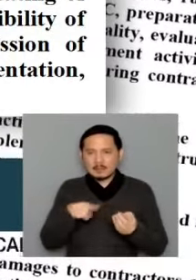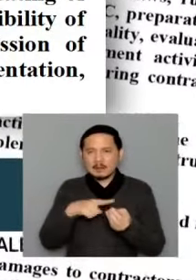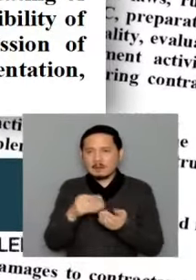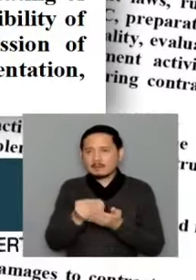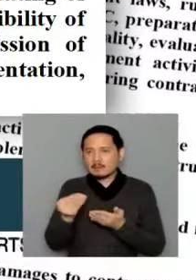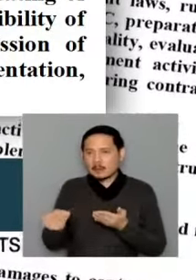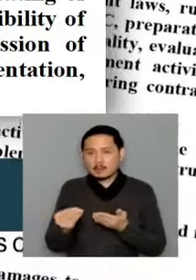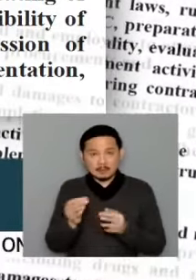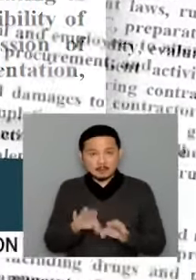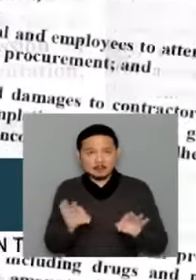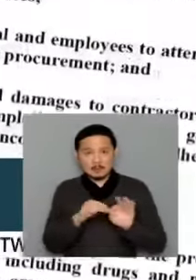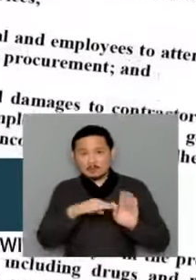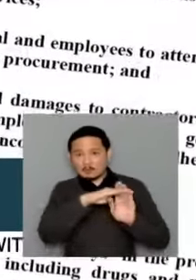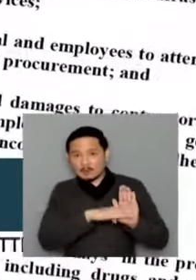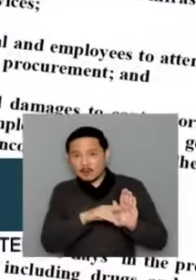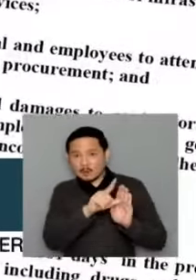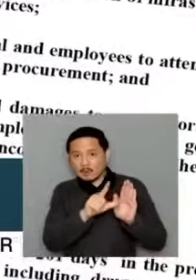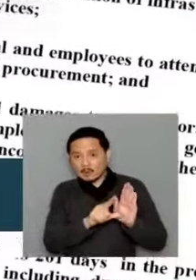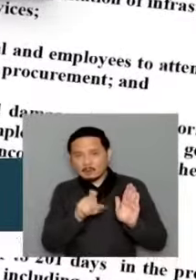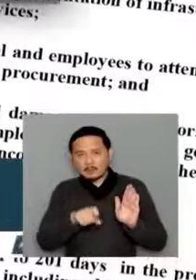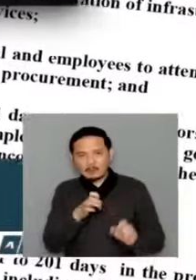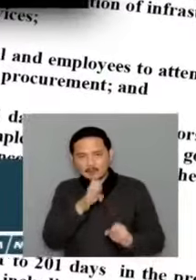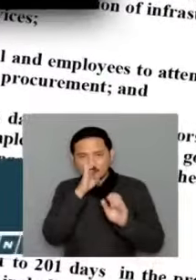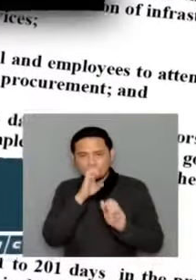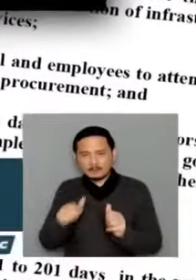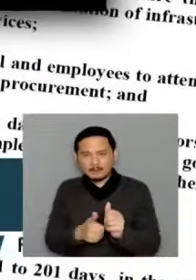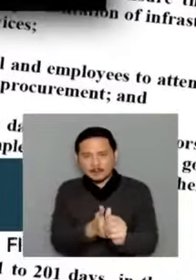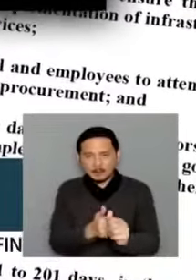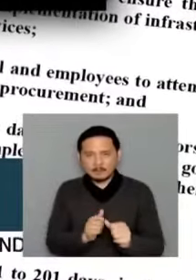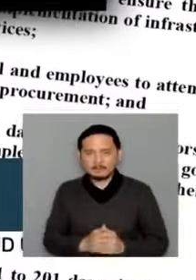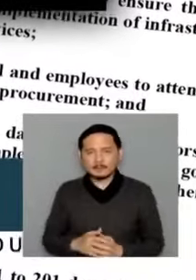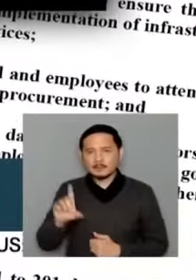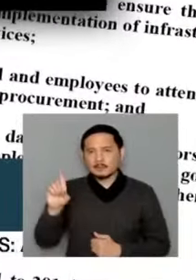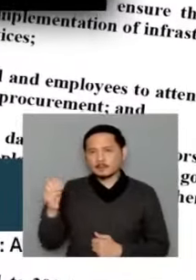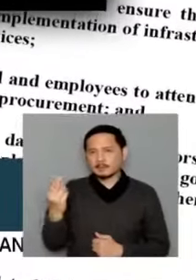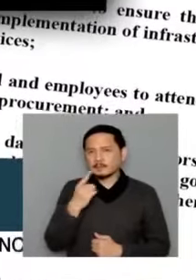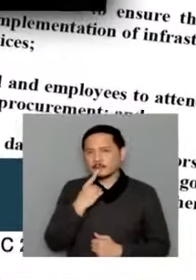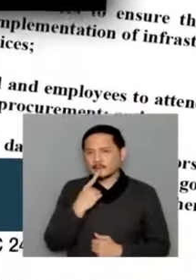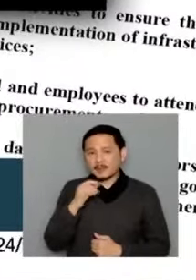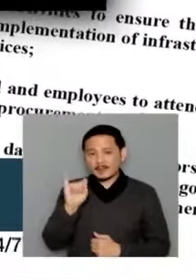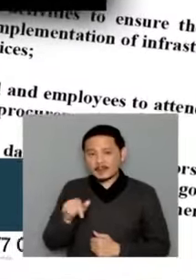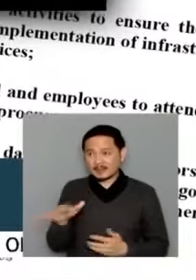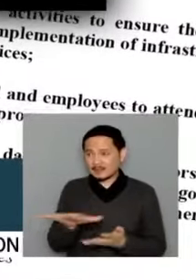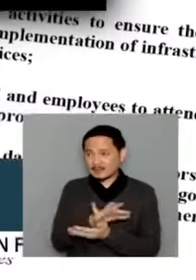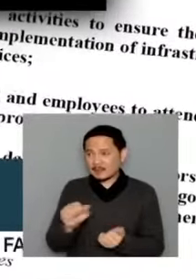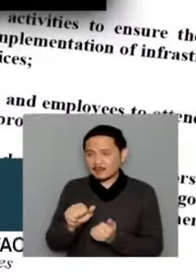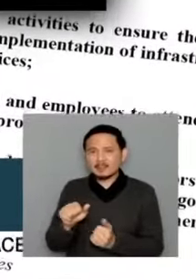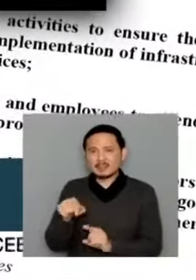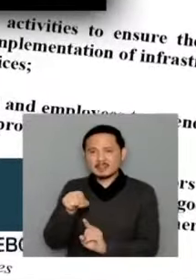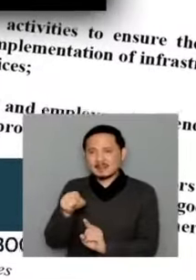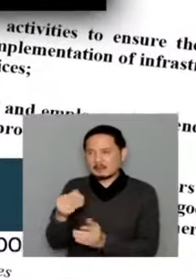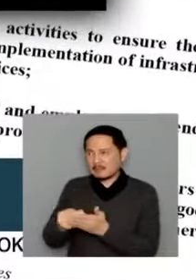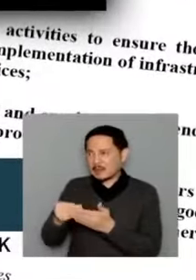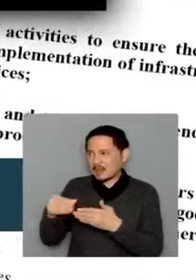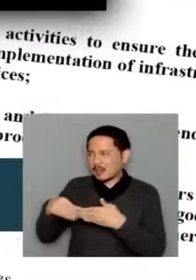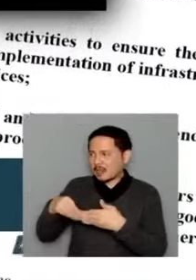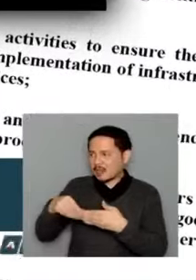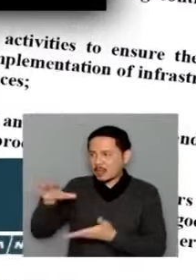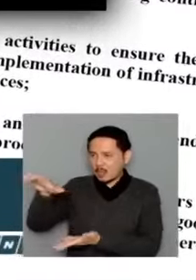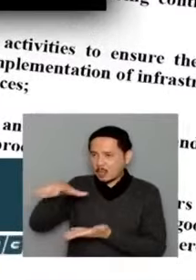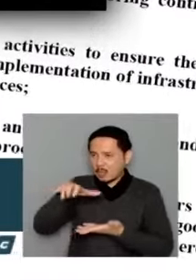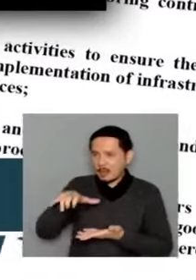with the requirements of the law. The DOH also agreed to impose the proper liquidated damages to contractors and suppliers for delayed delivery